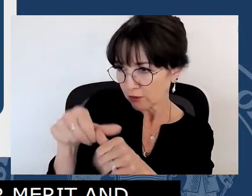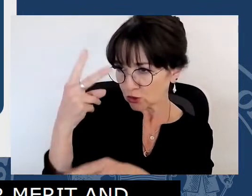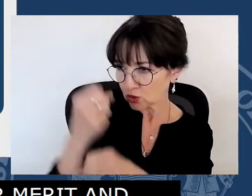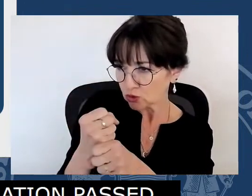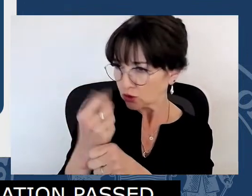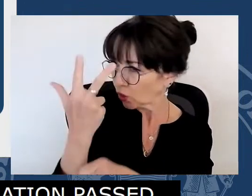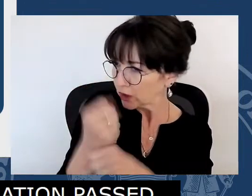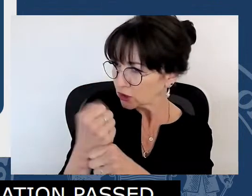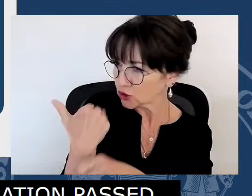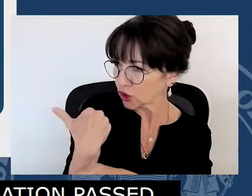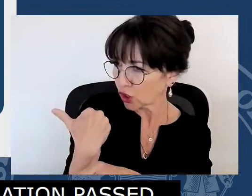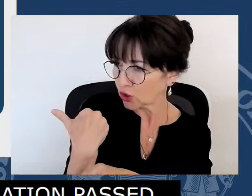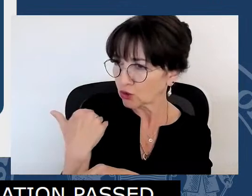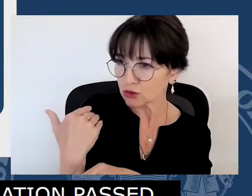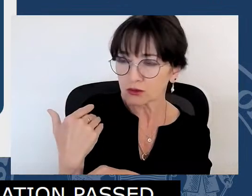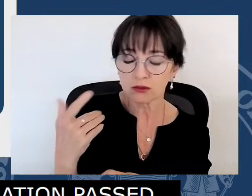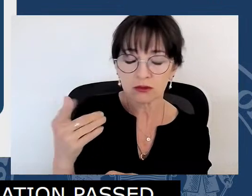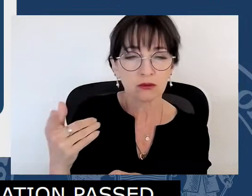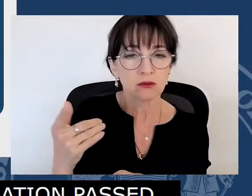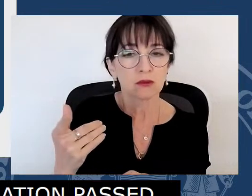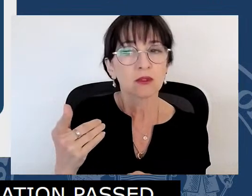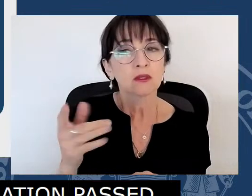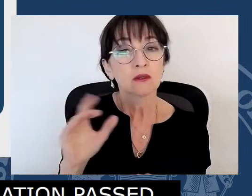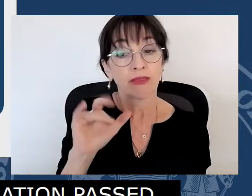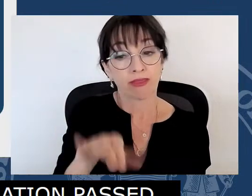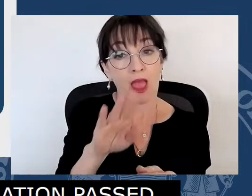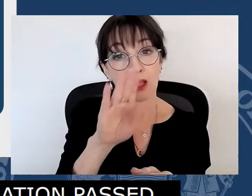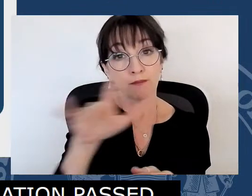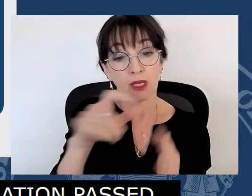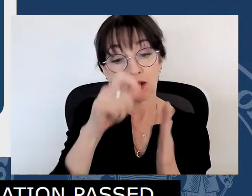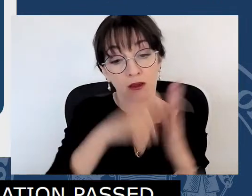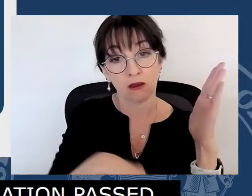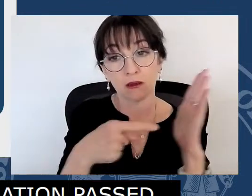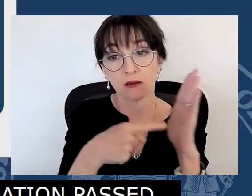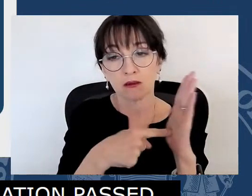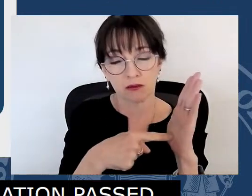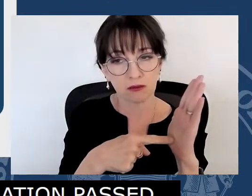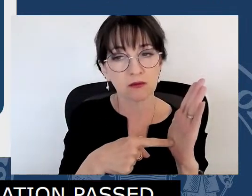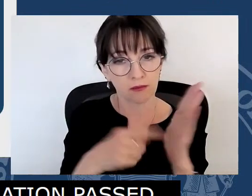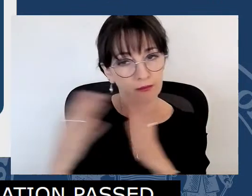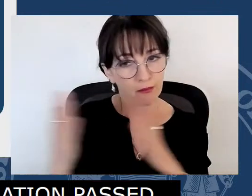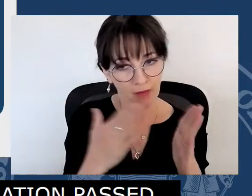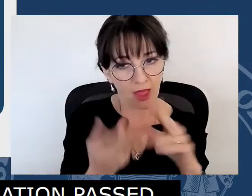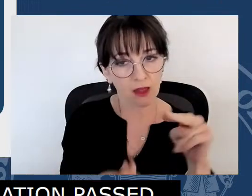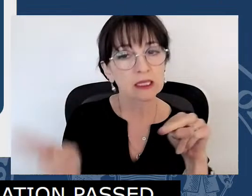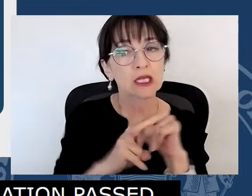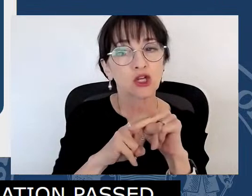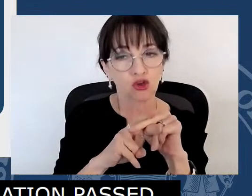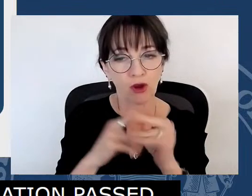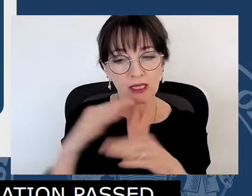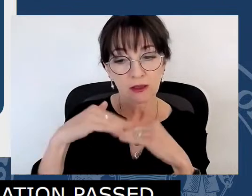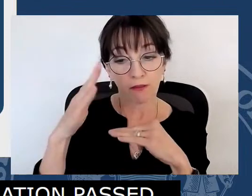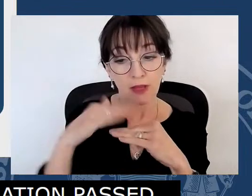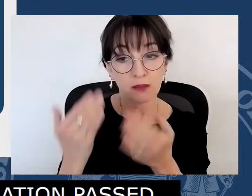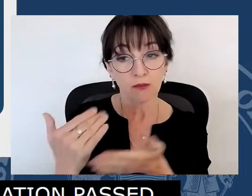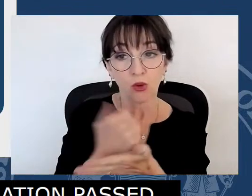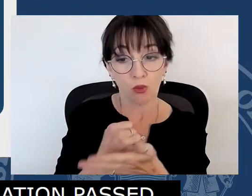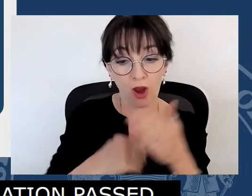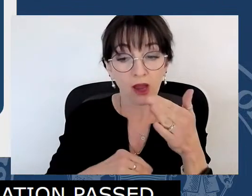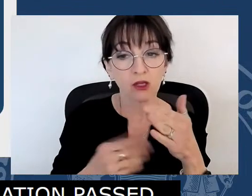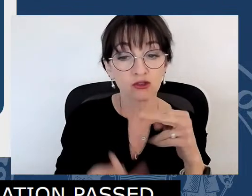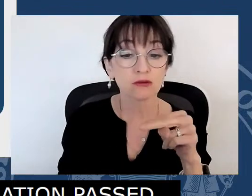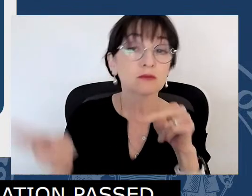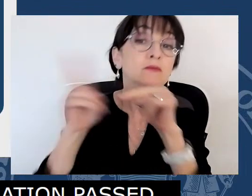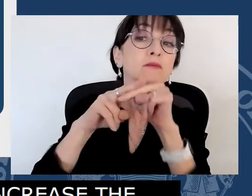years ago, to increase the minimum wage over a couple of years to $15 a minimum wage. If you go out and you go